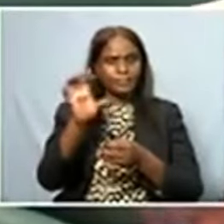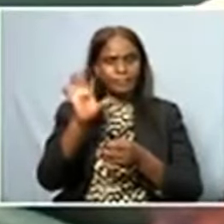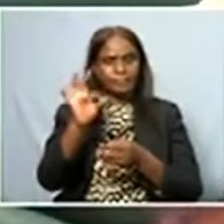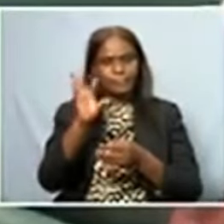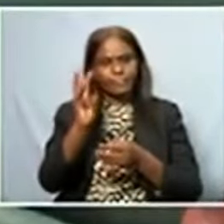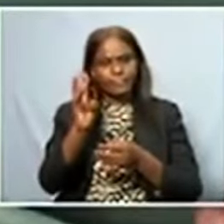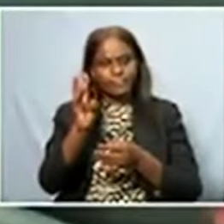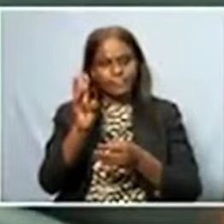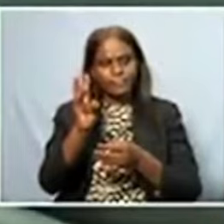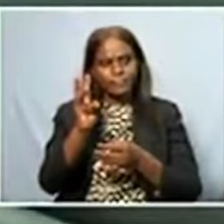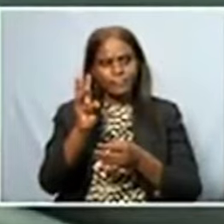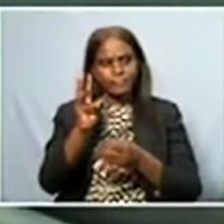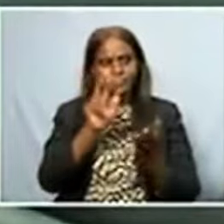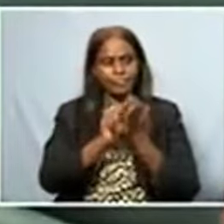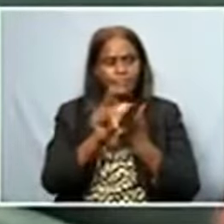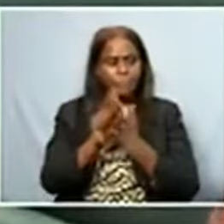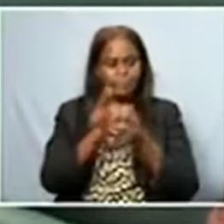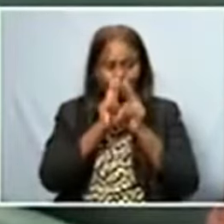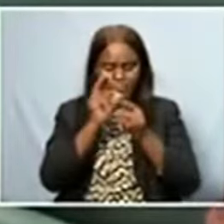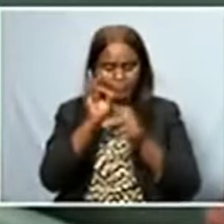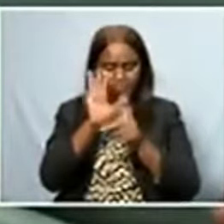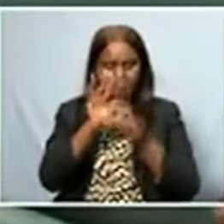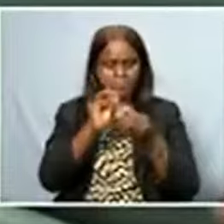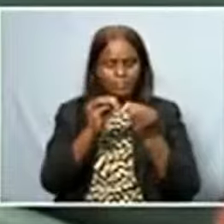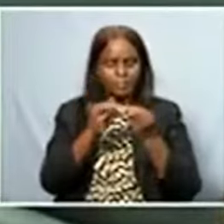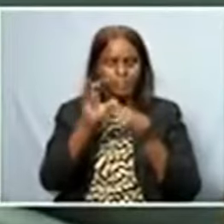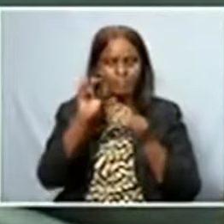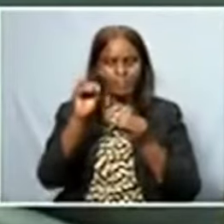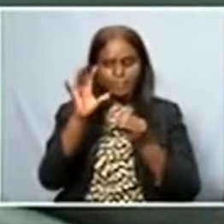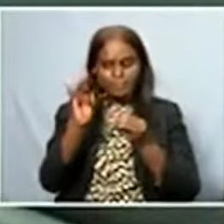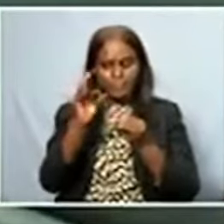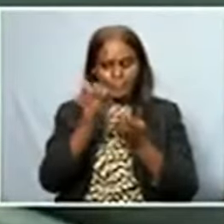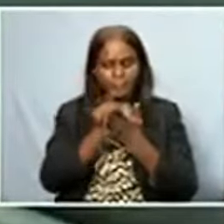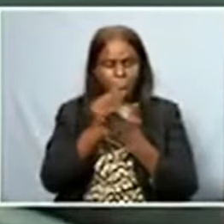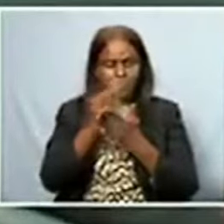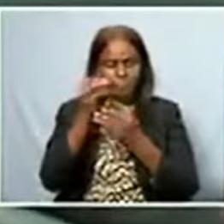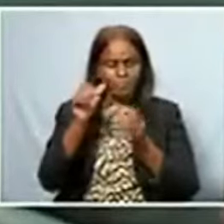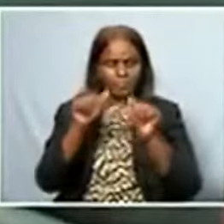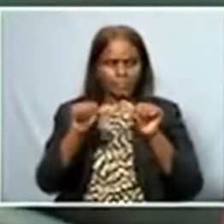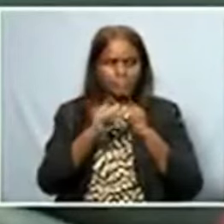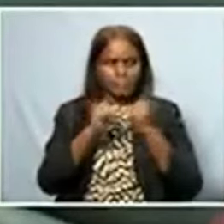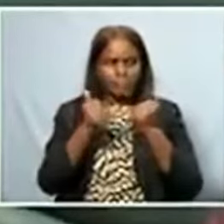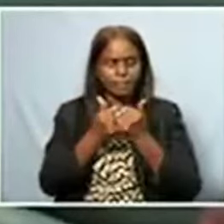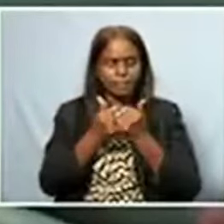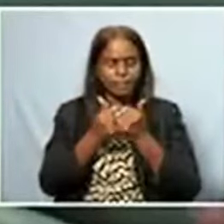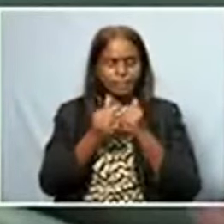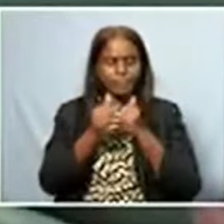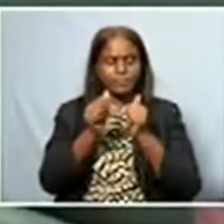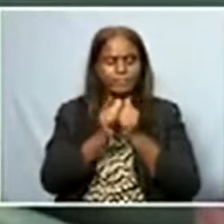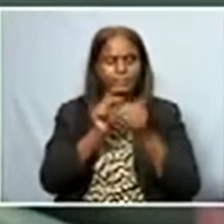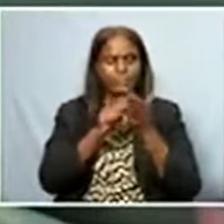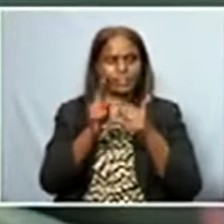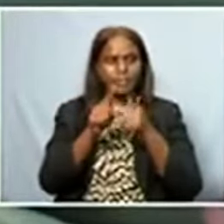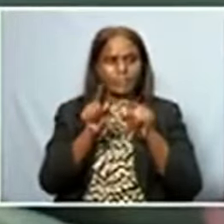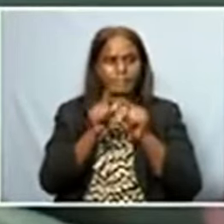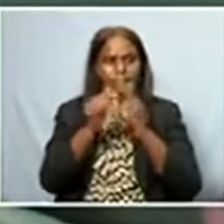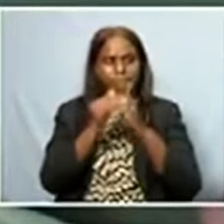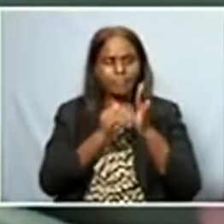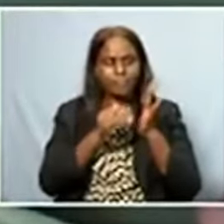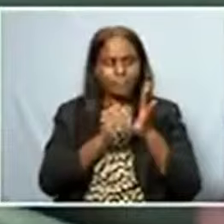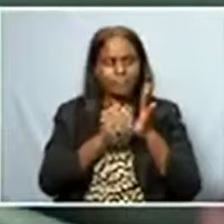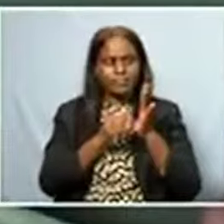248,119,696 be approved in respect of head 07, Office of the Auditor General, in line with the programs as